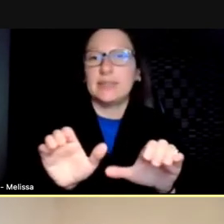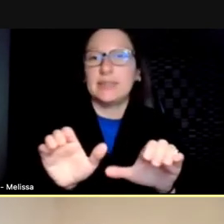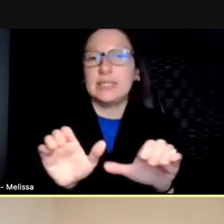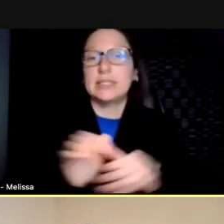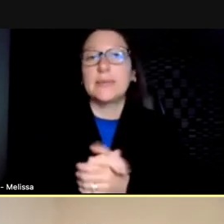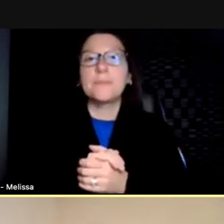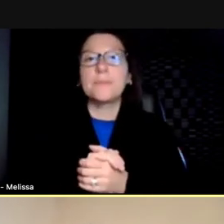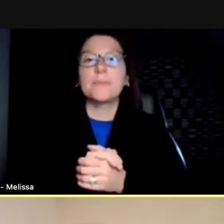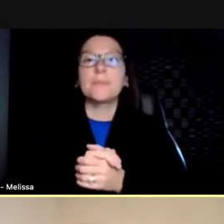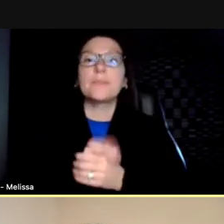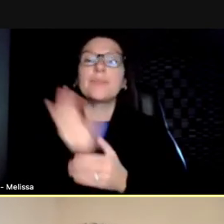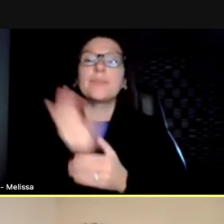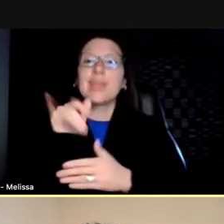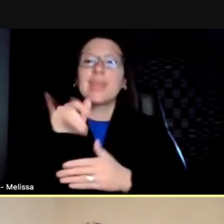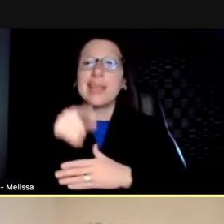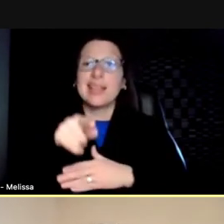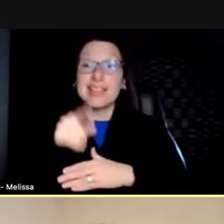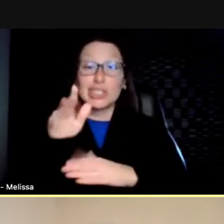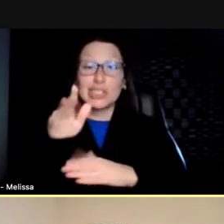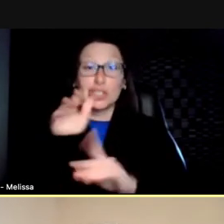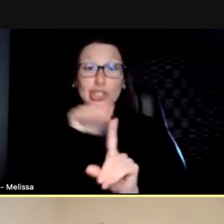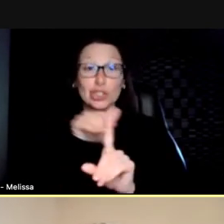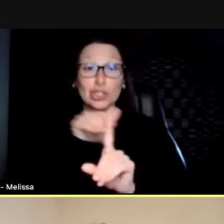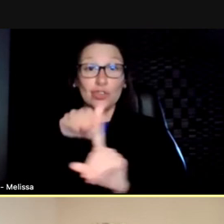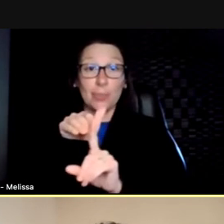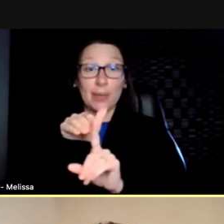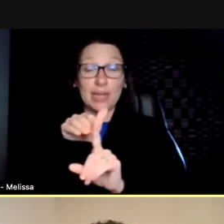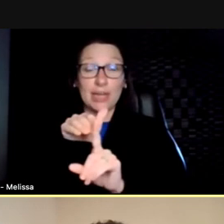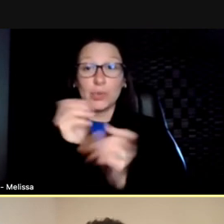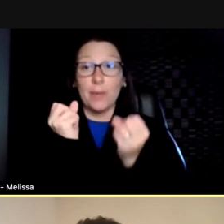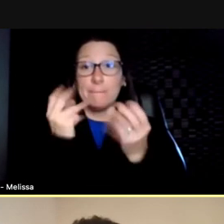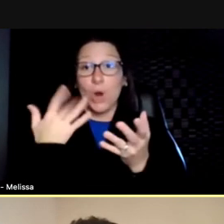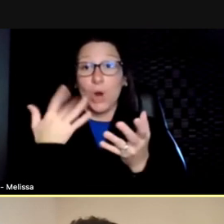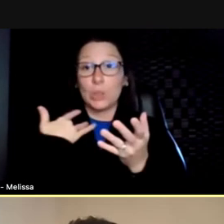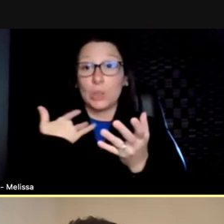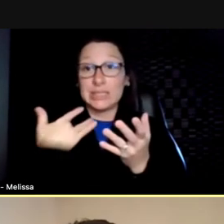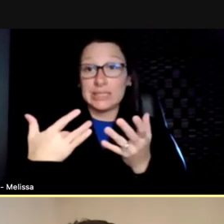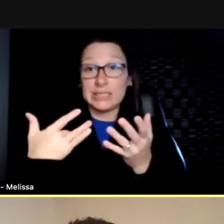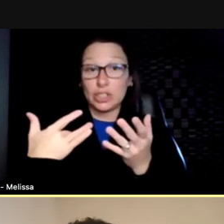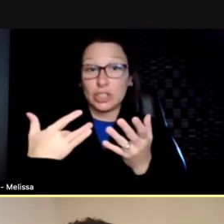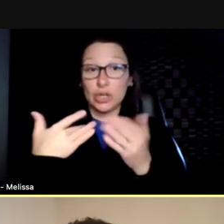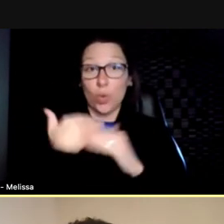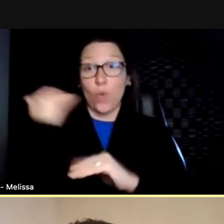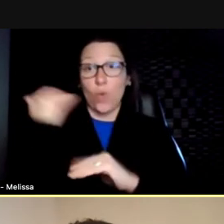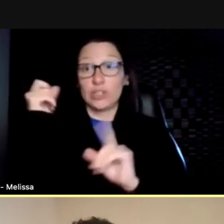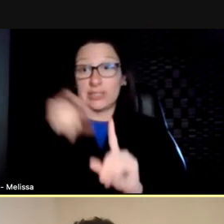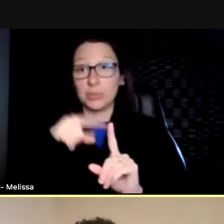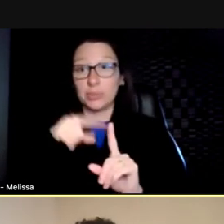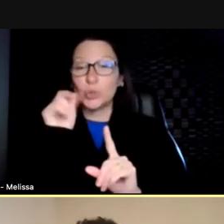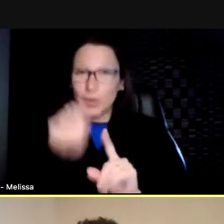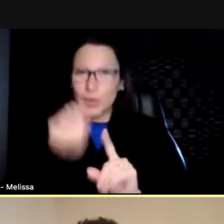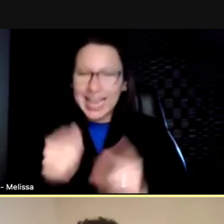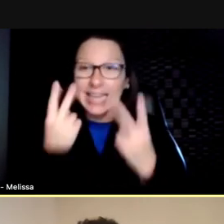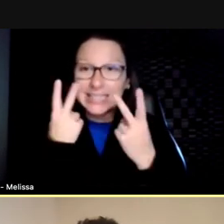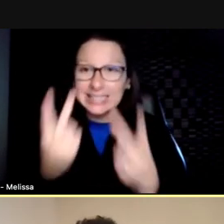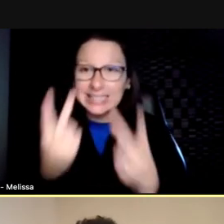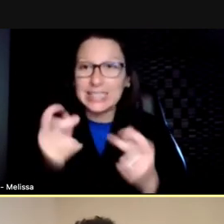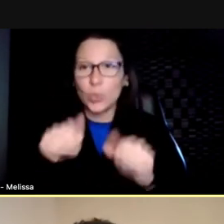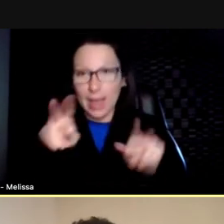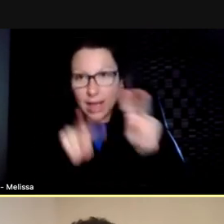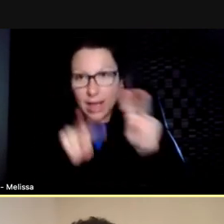This is to remind you that multisensory overstimulation is an observable thing. You can observe that kids are